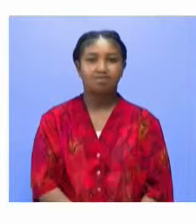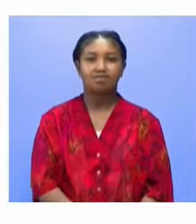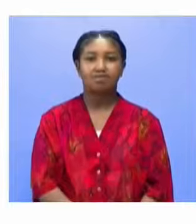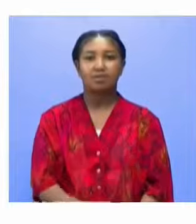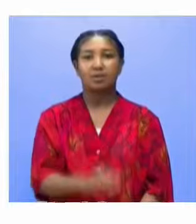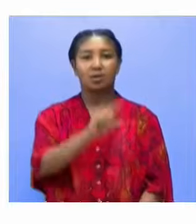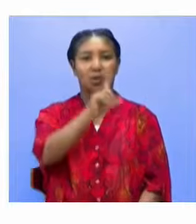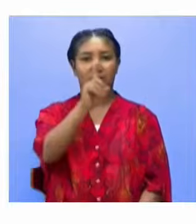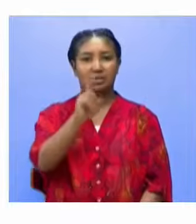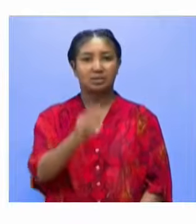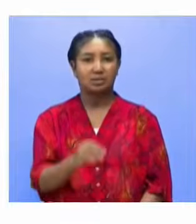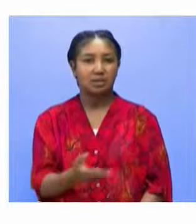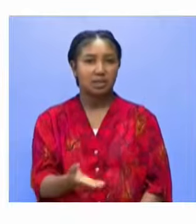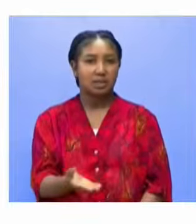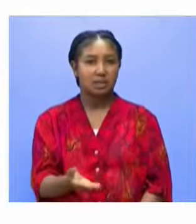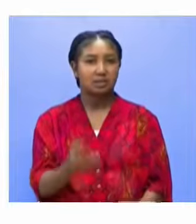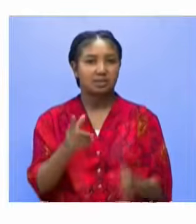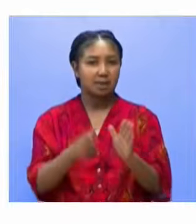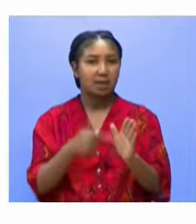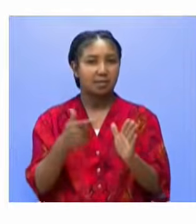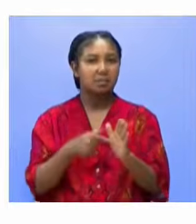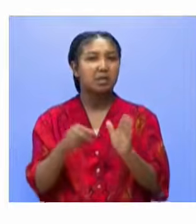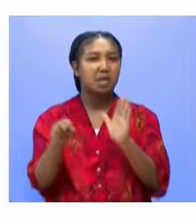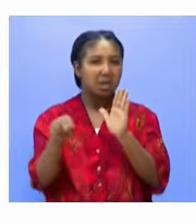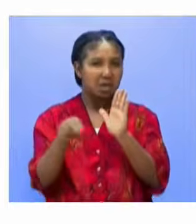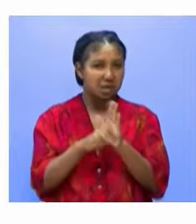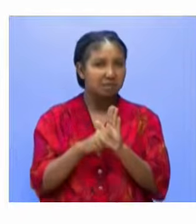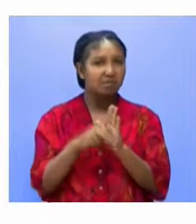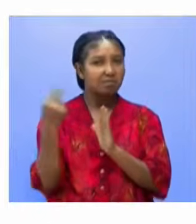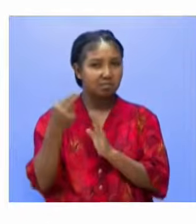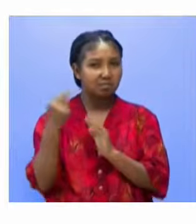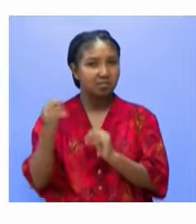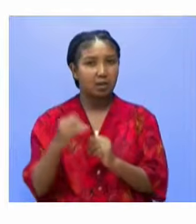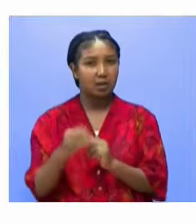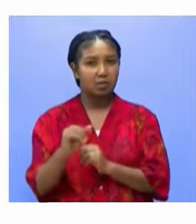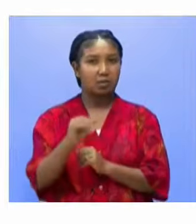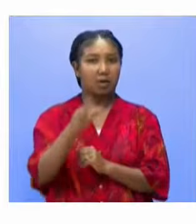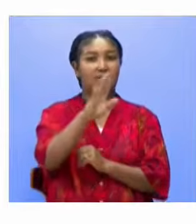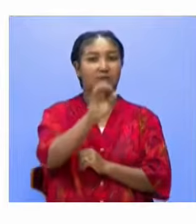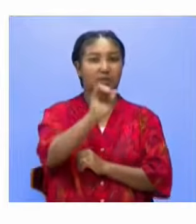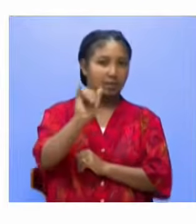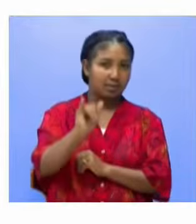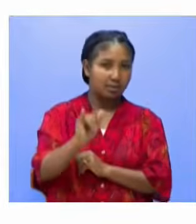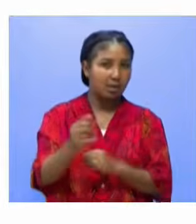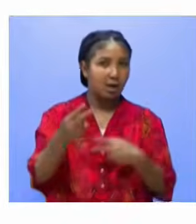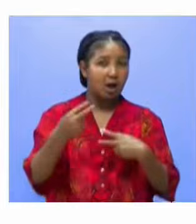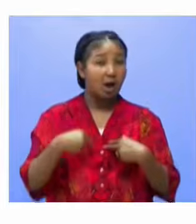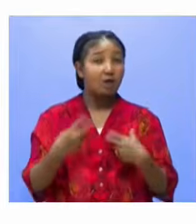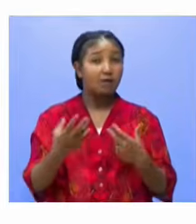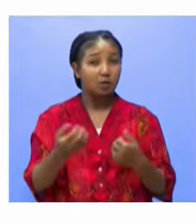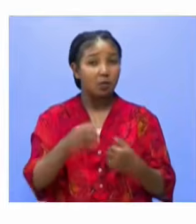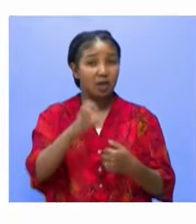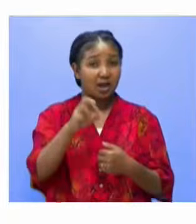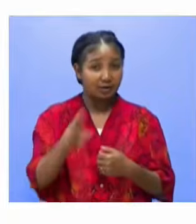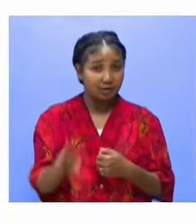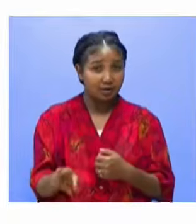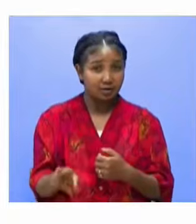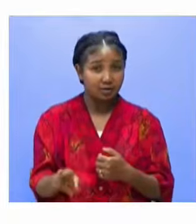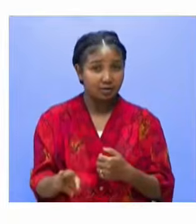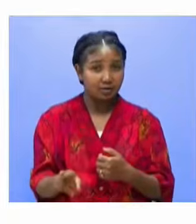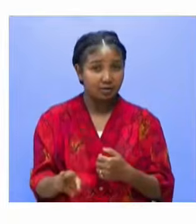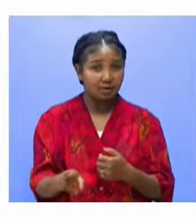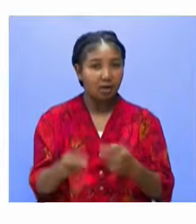To ask question. And also even sometimes to make a negative, it can be used there. Have you ever